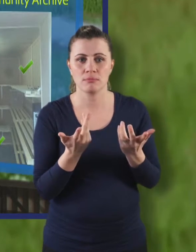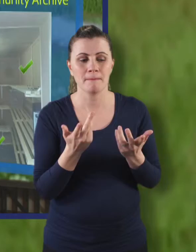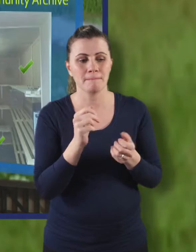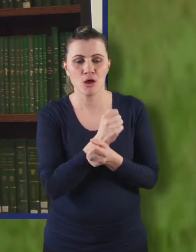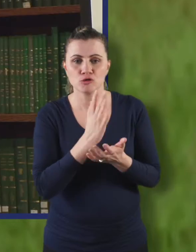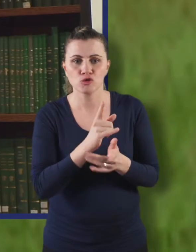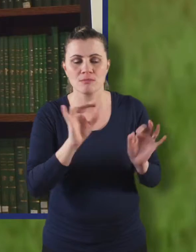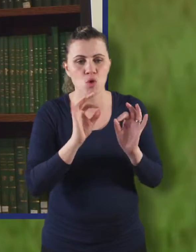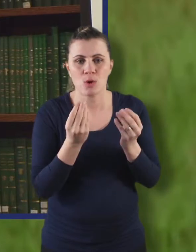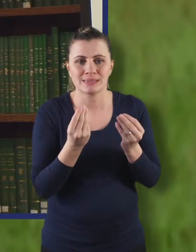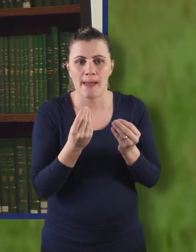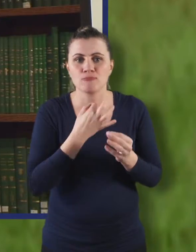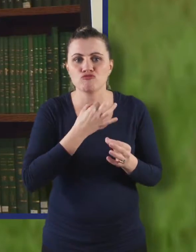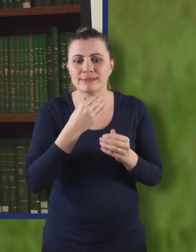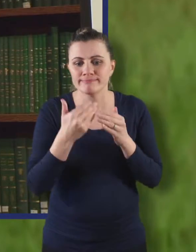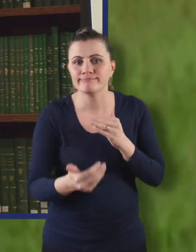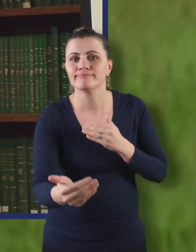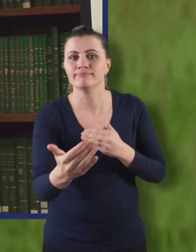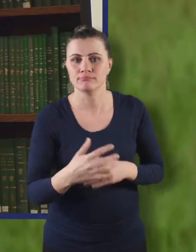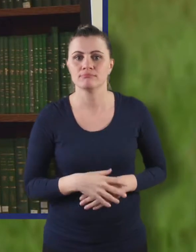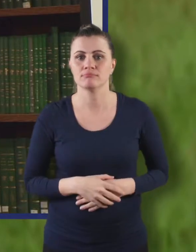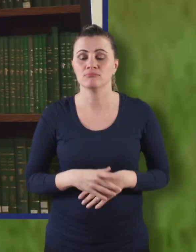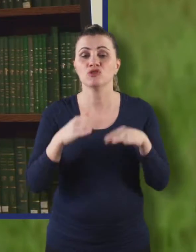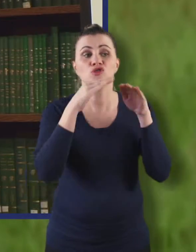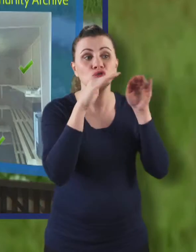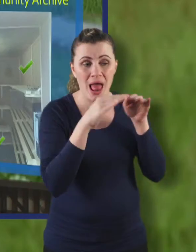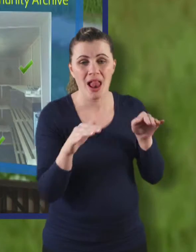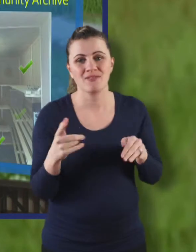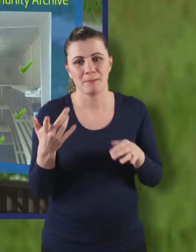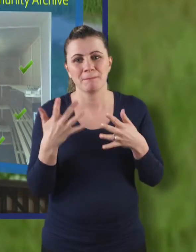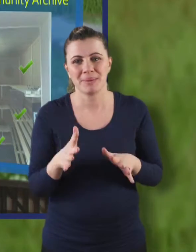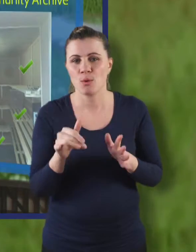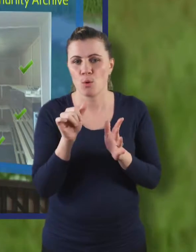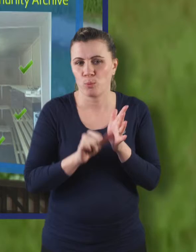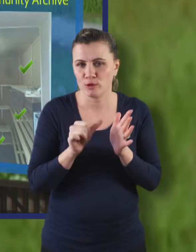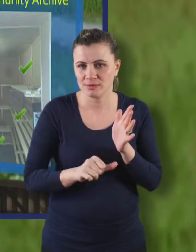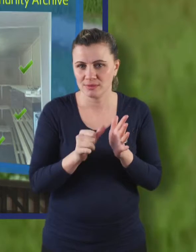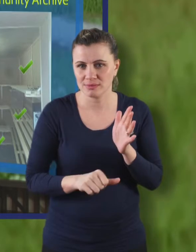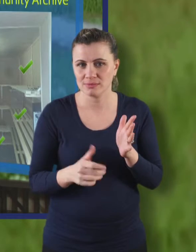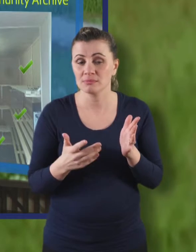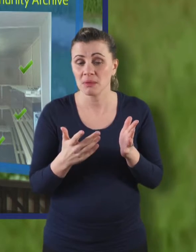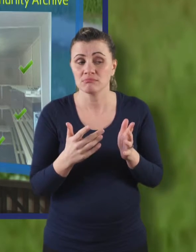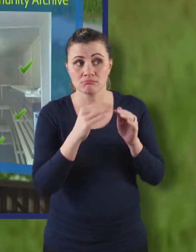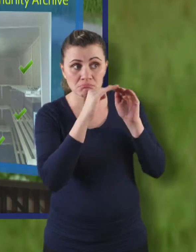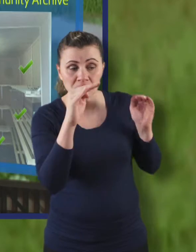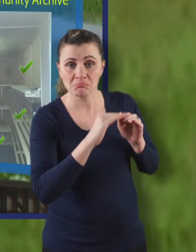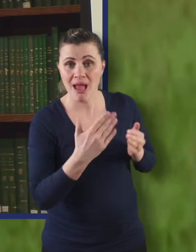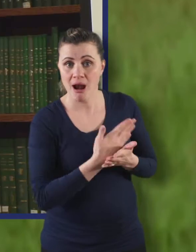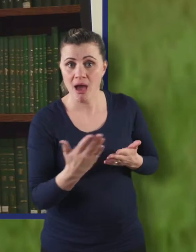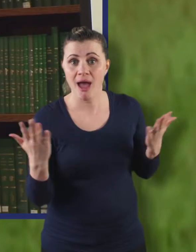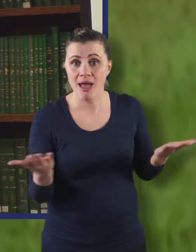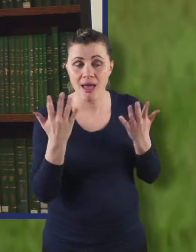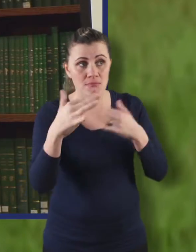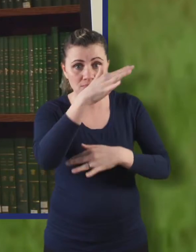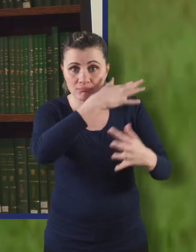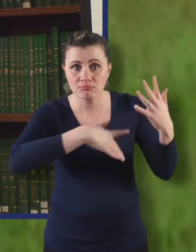from damp. The shelving, although it's wooden, is slatted, so it does allow for air circulation. So again, it's not ideal,